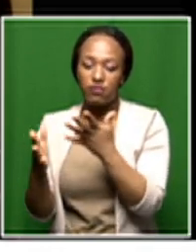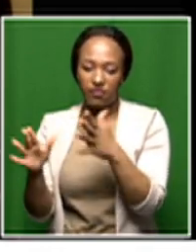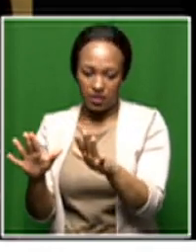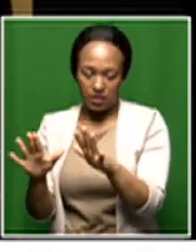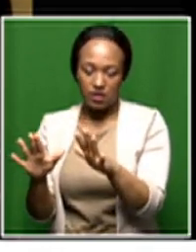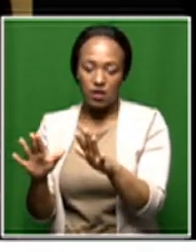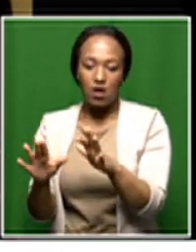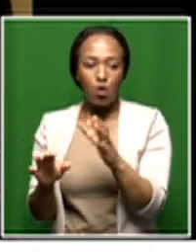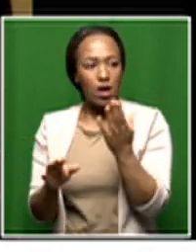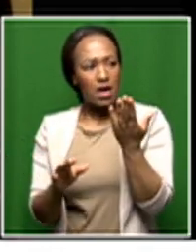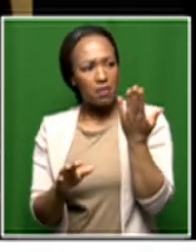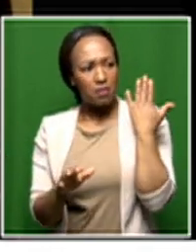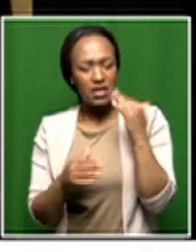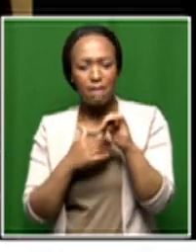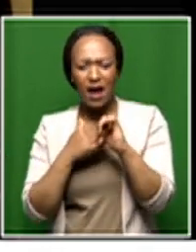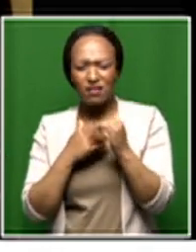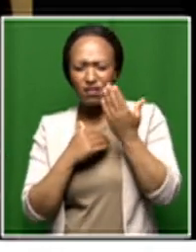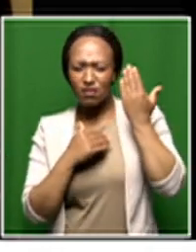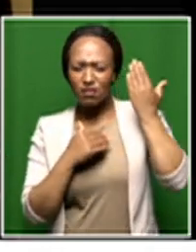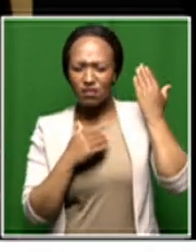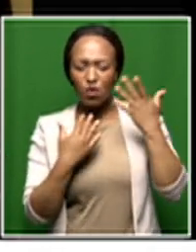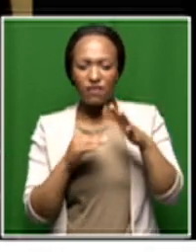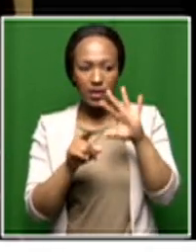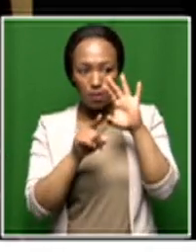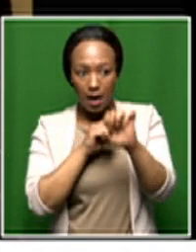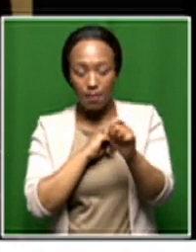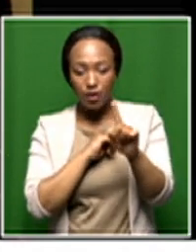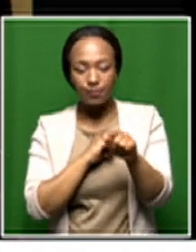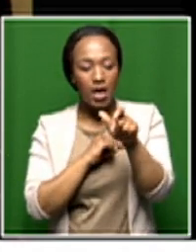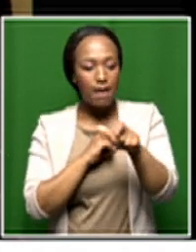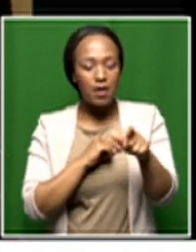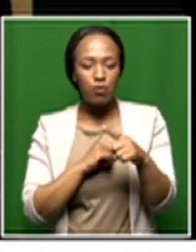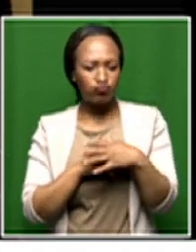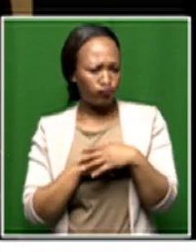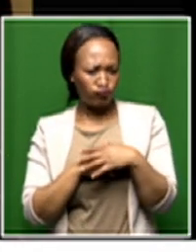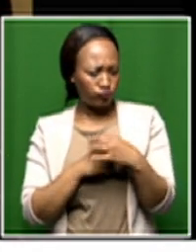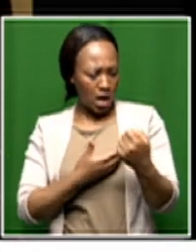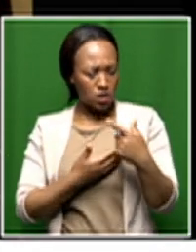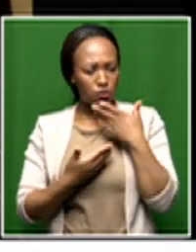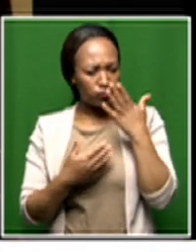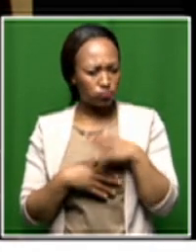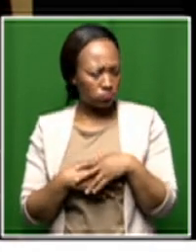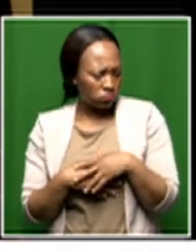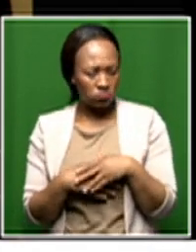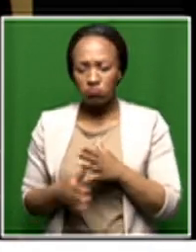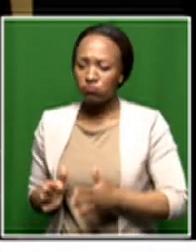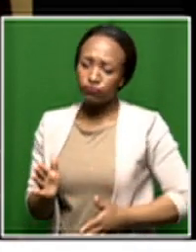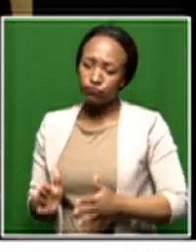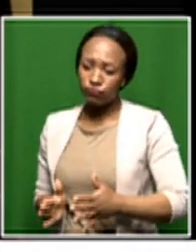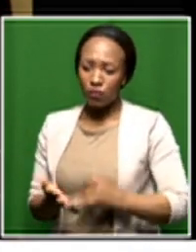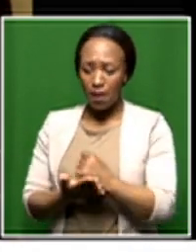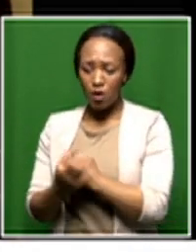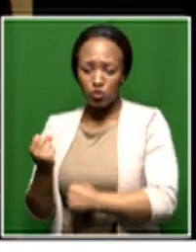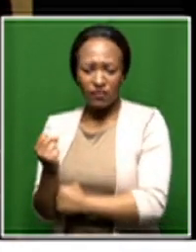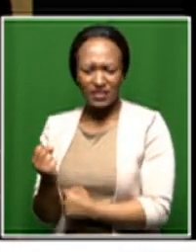or so, we realized that in some instances, people go to the post office even when they don't have an SMS which says this is the right time for you